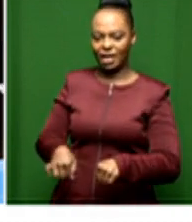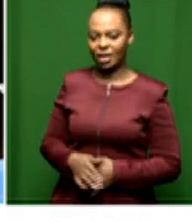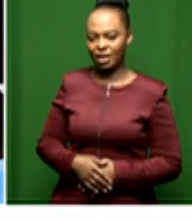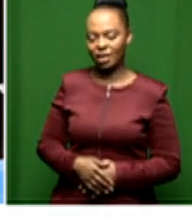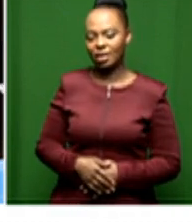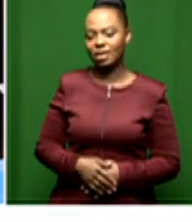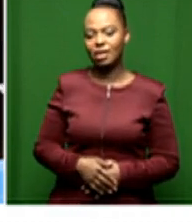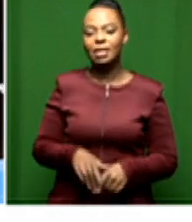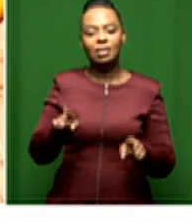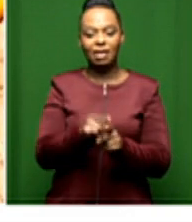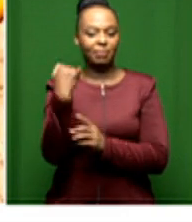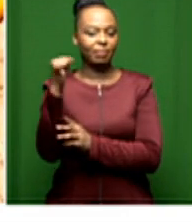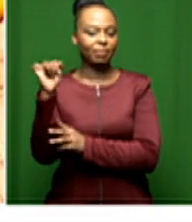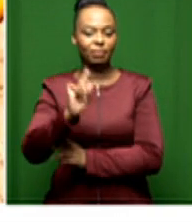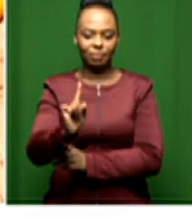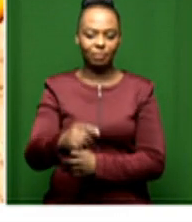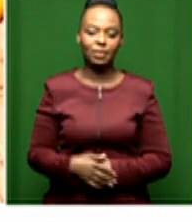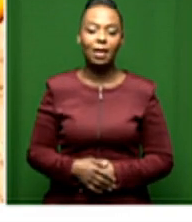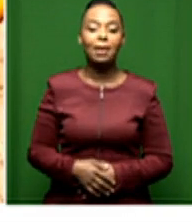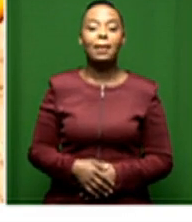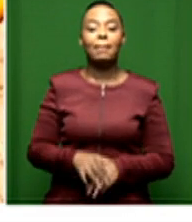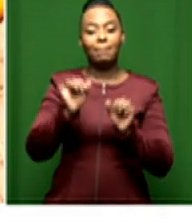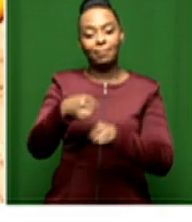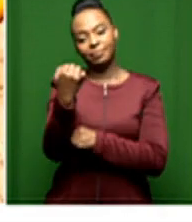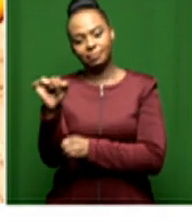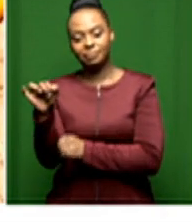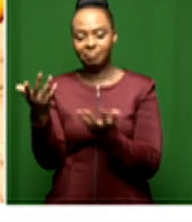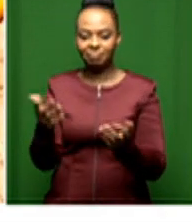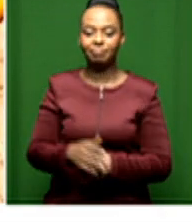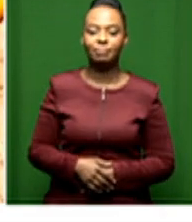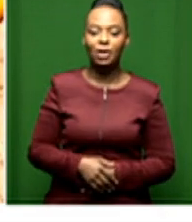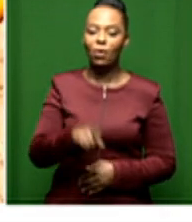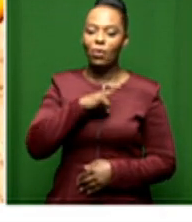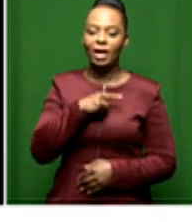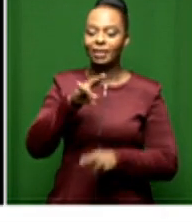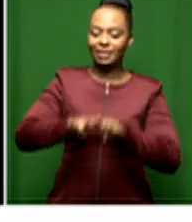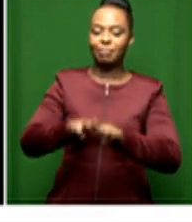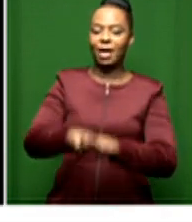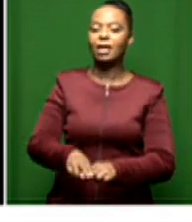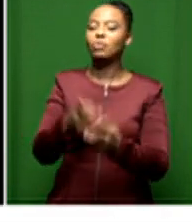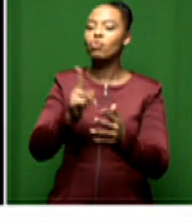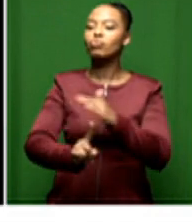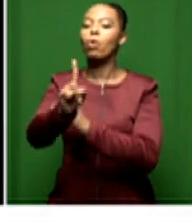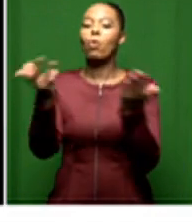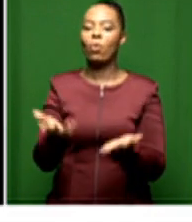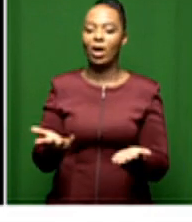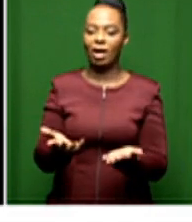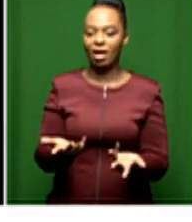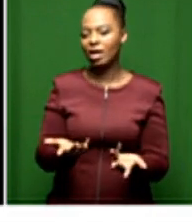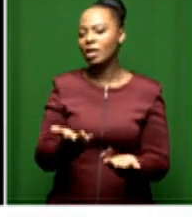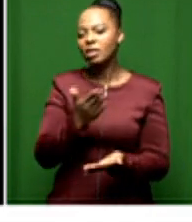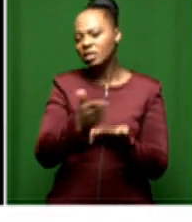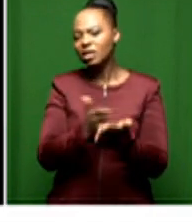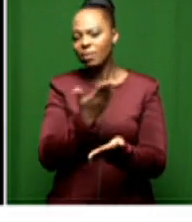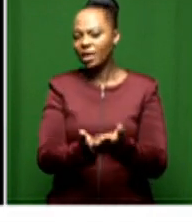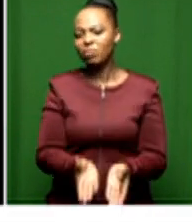don't disagree. I think it all depends on where you go, because you can get a cheap or reasonable, let me put it like that, a